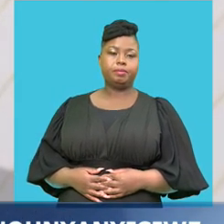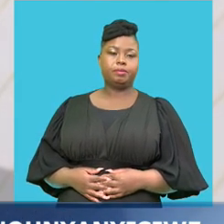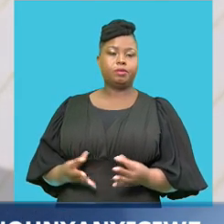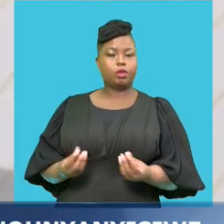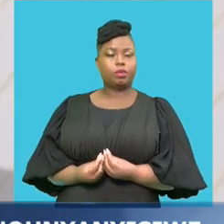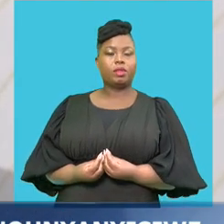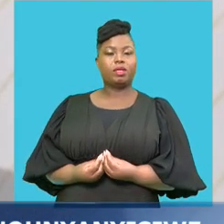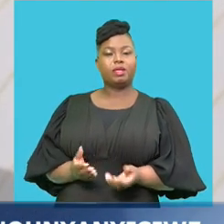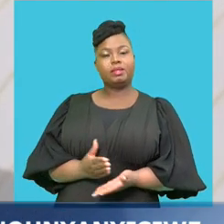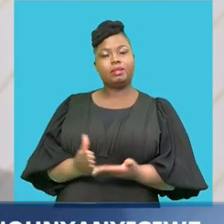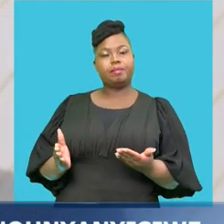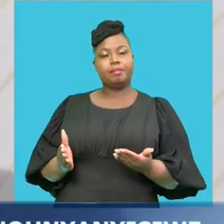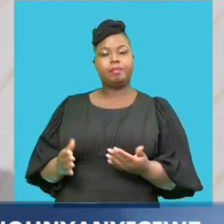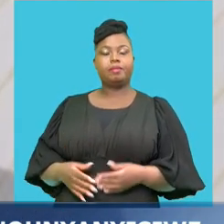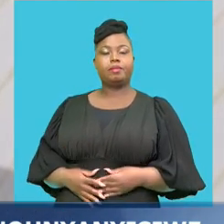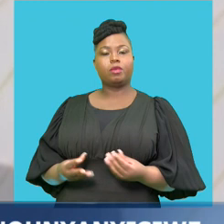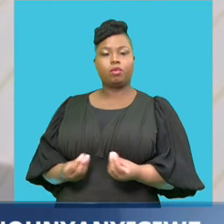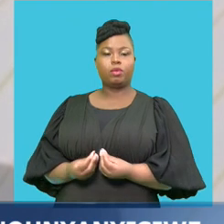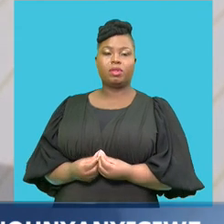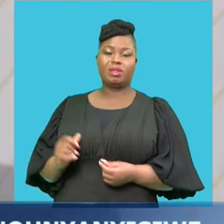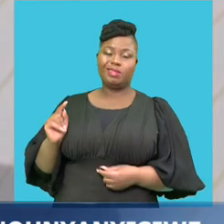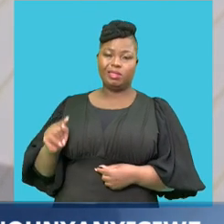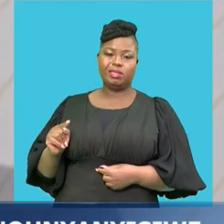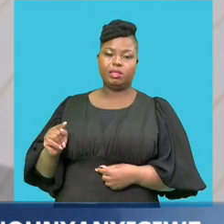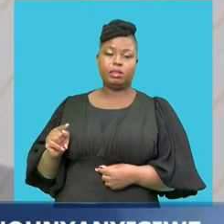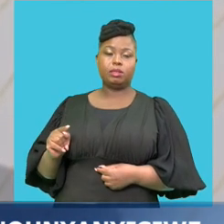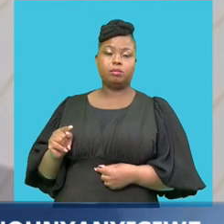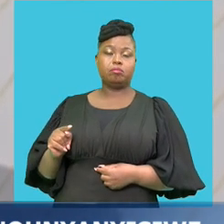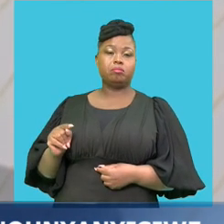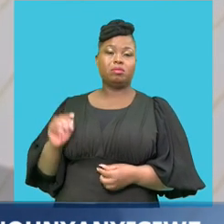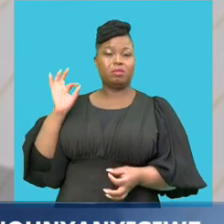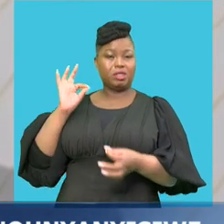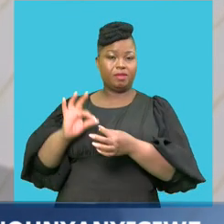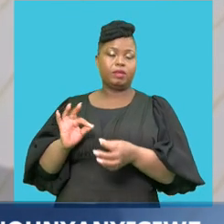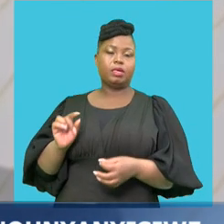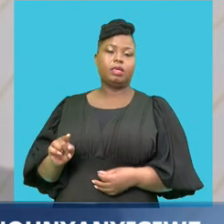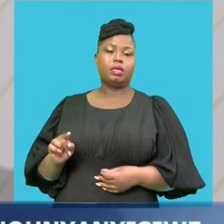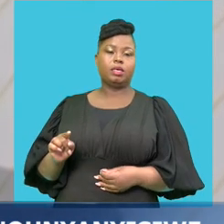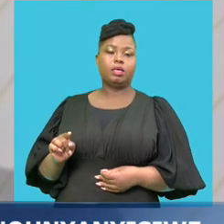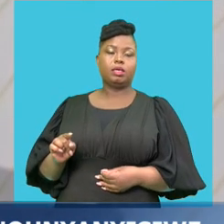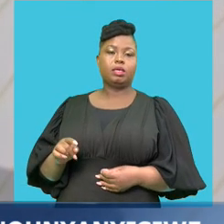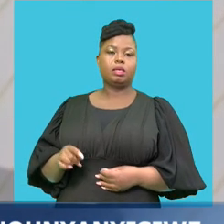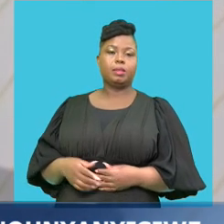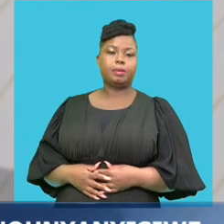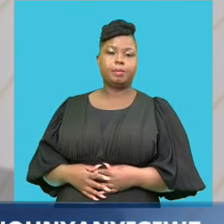Together with the privileges that come with that particular endorsement.